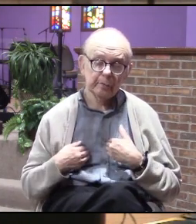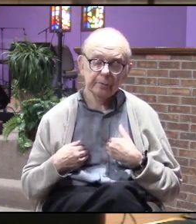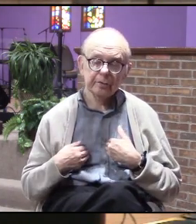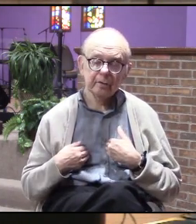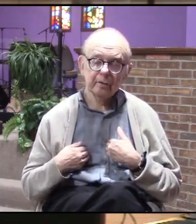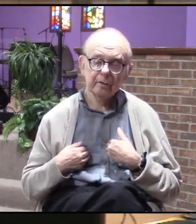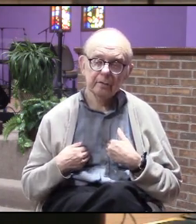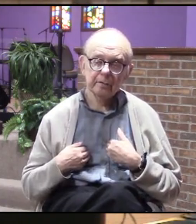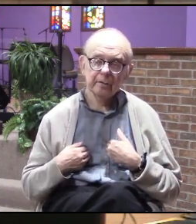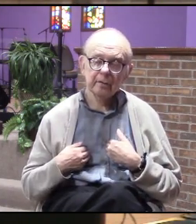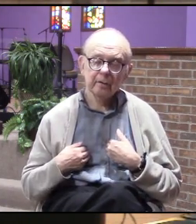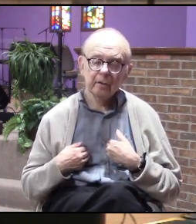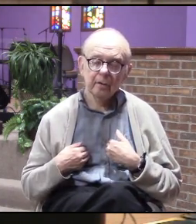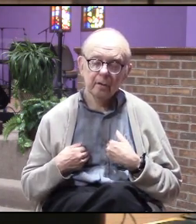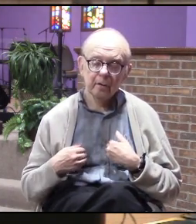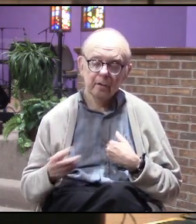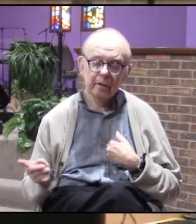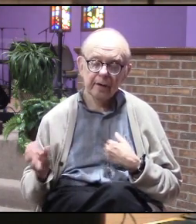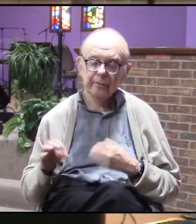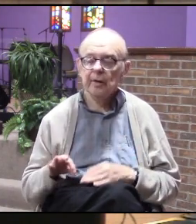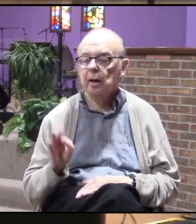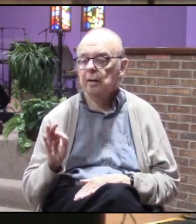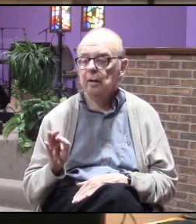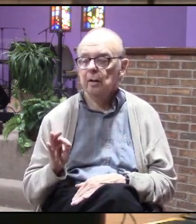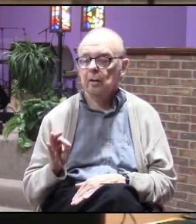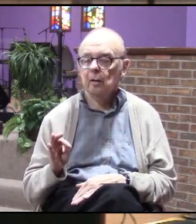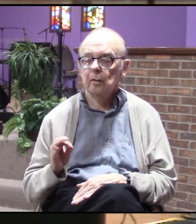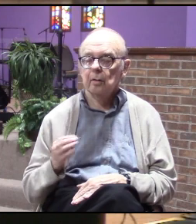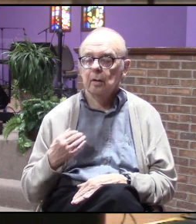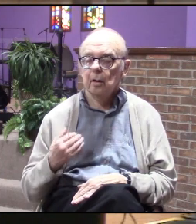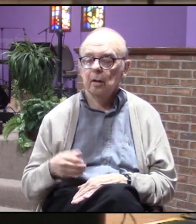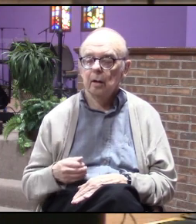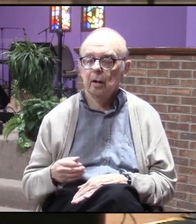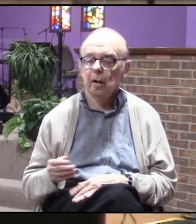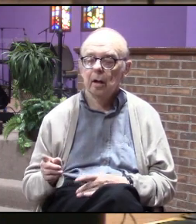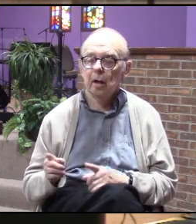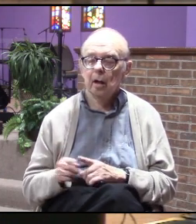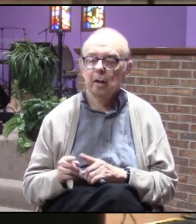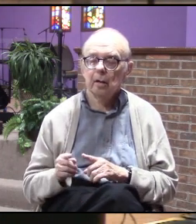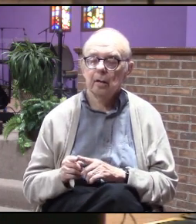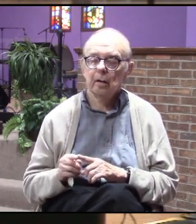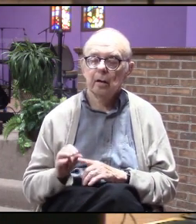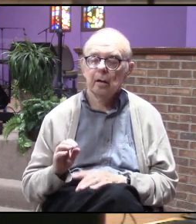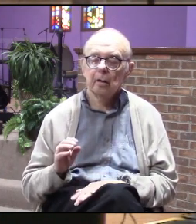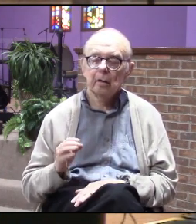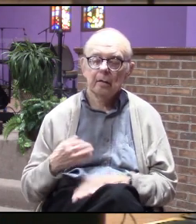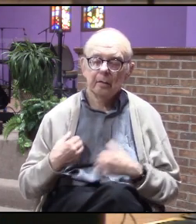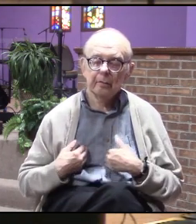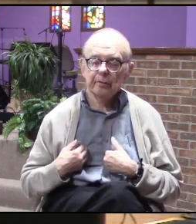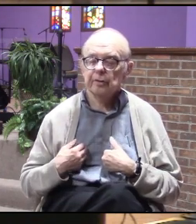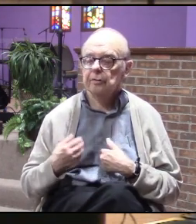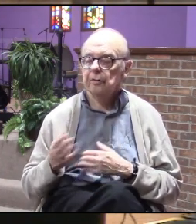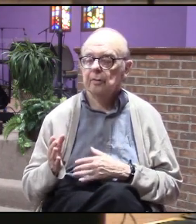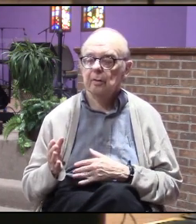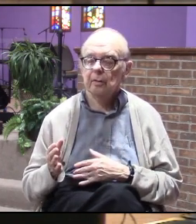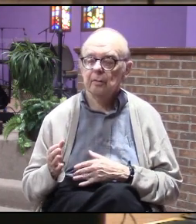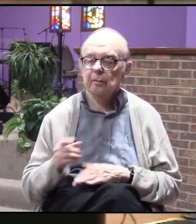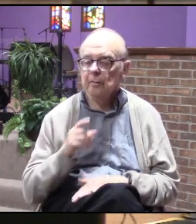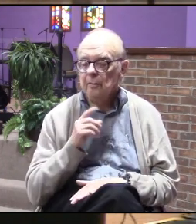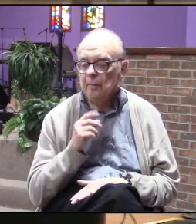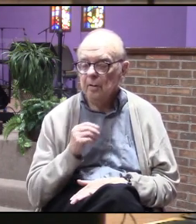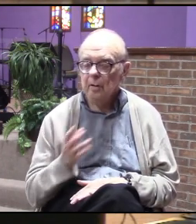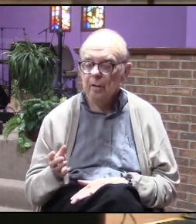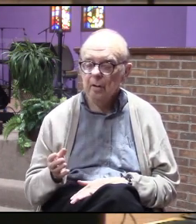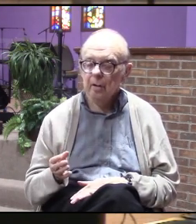animals. They found that animals such as chimpanzees, fish,